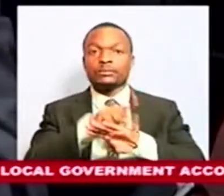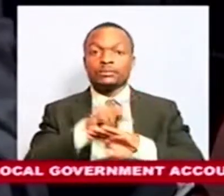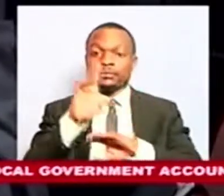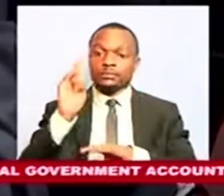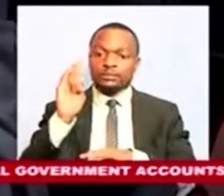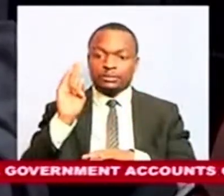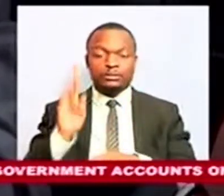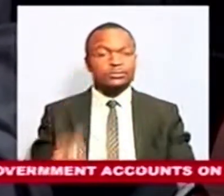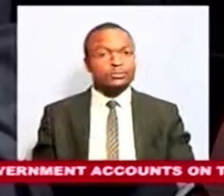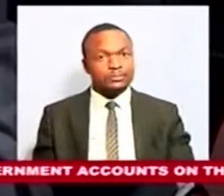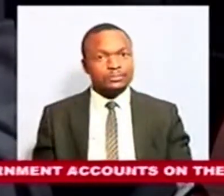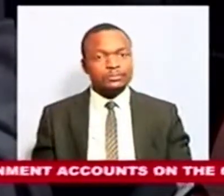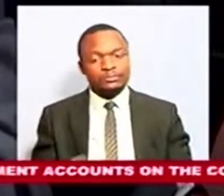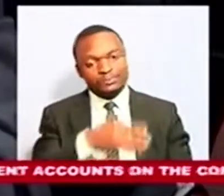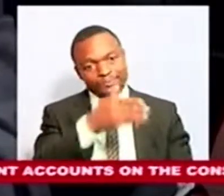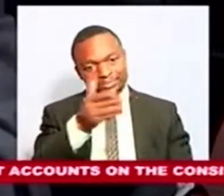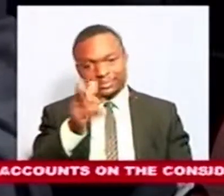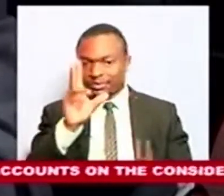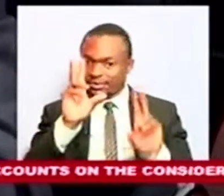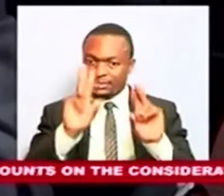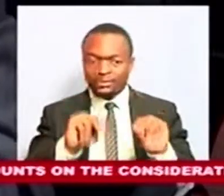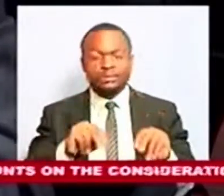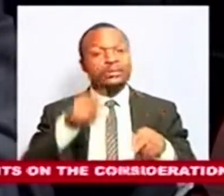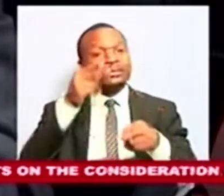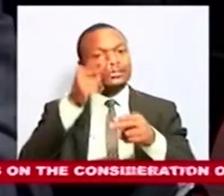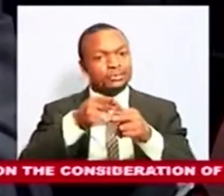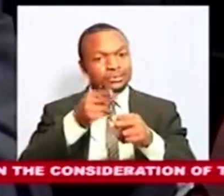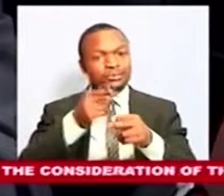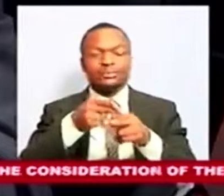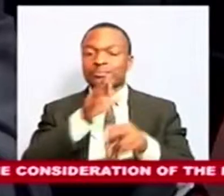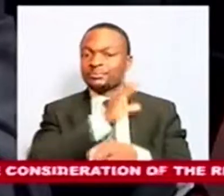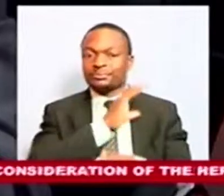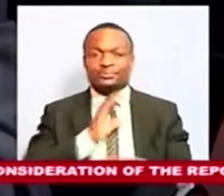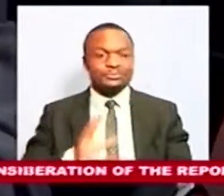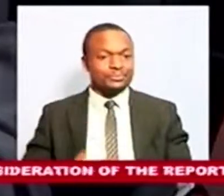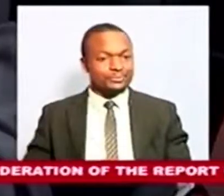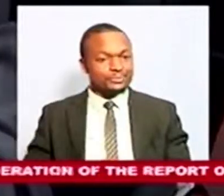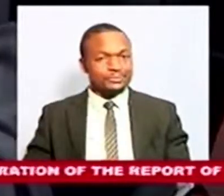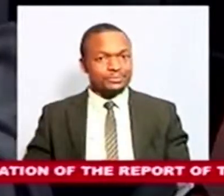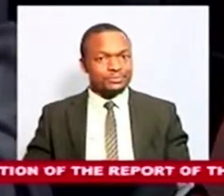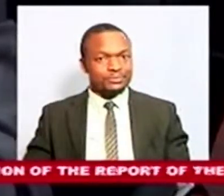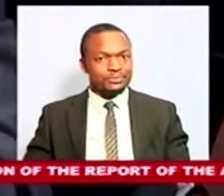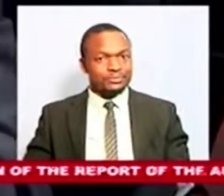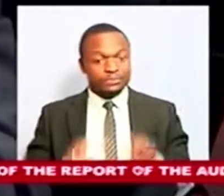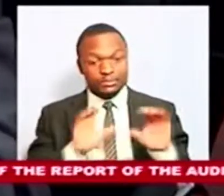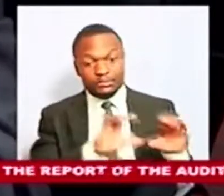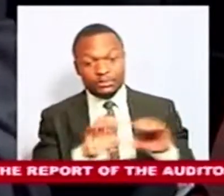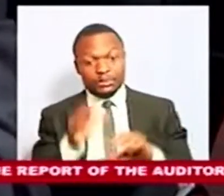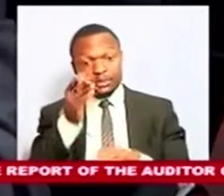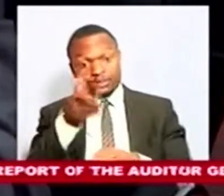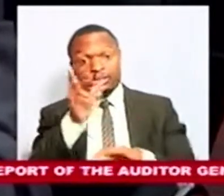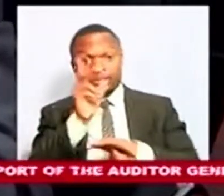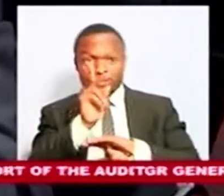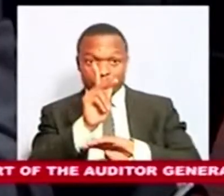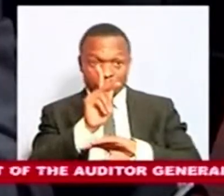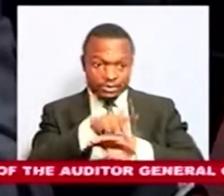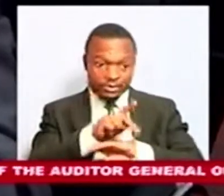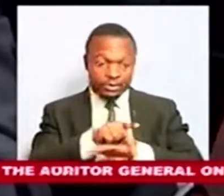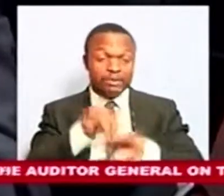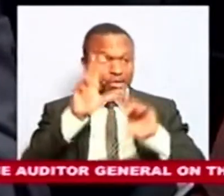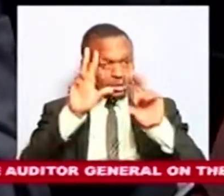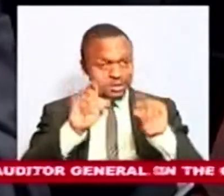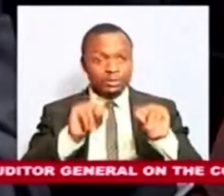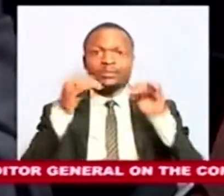them. There are no details of the name of the contractor who is doing that project. There is no